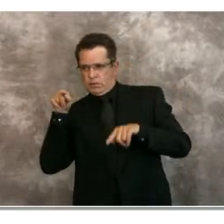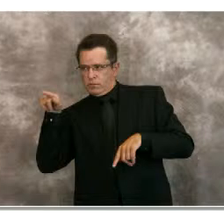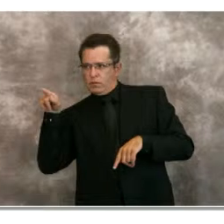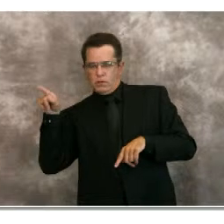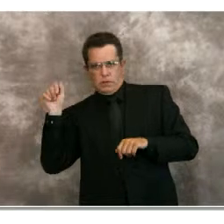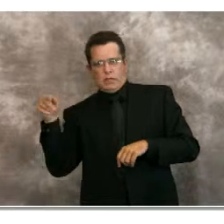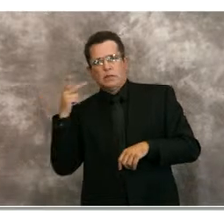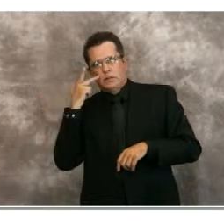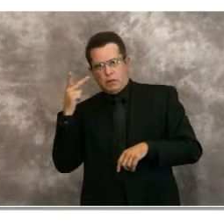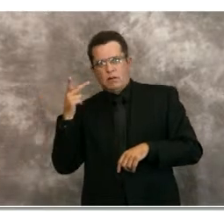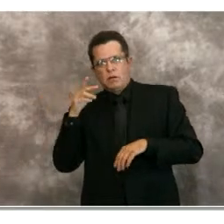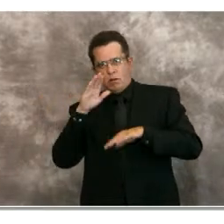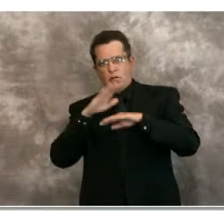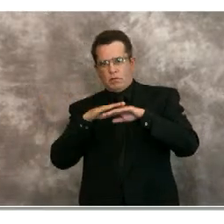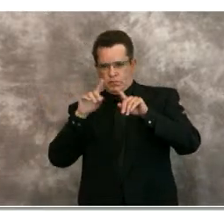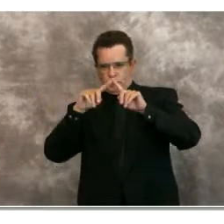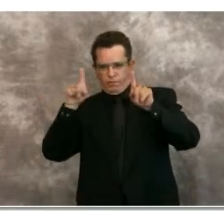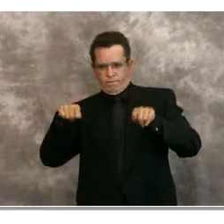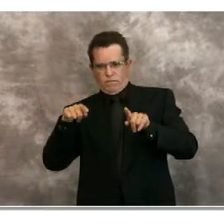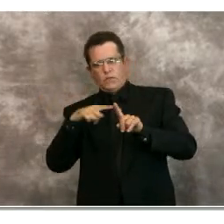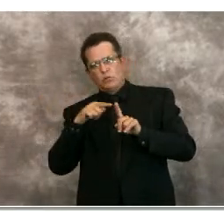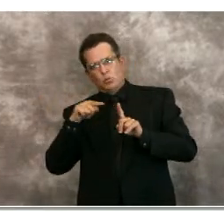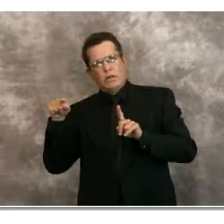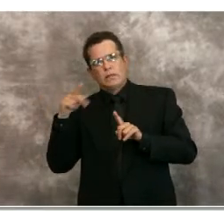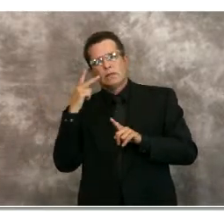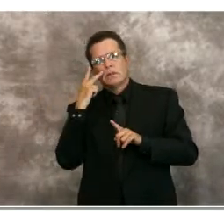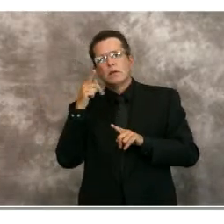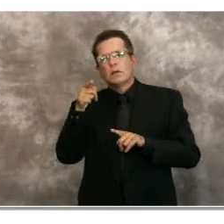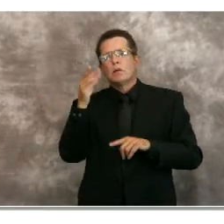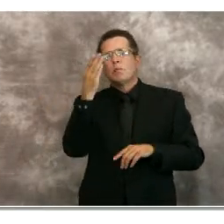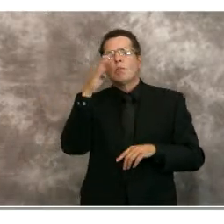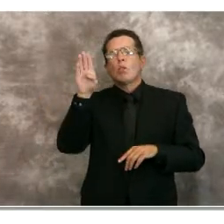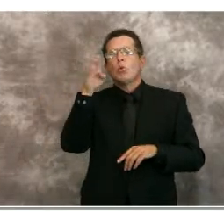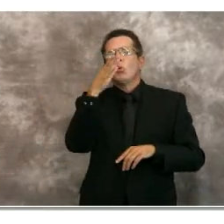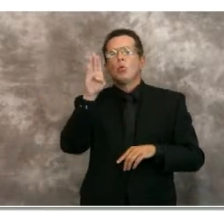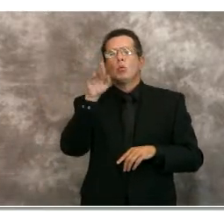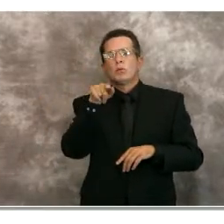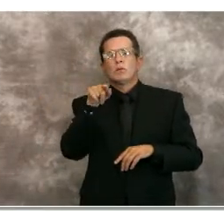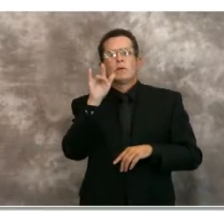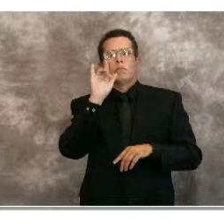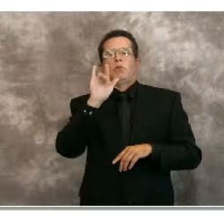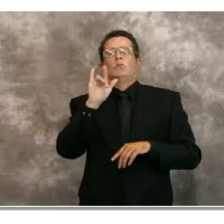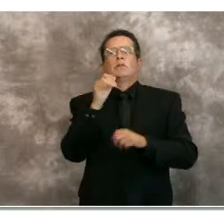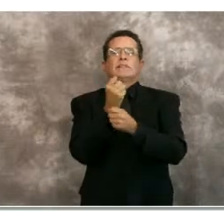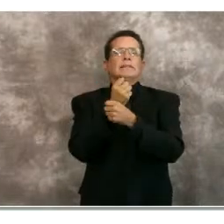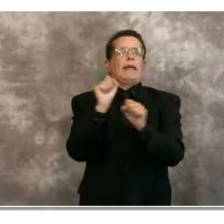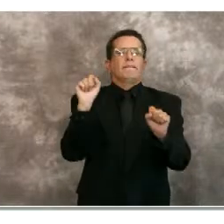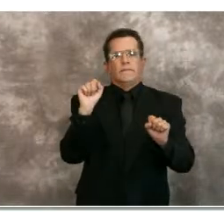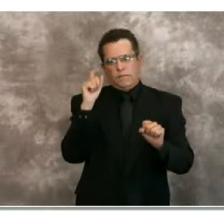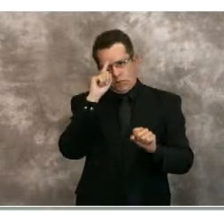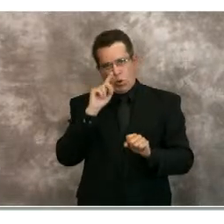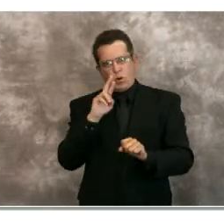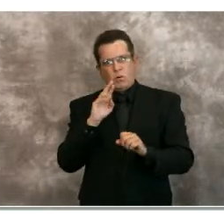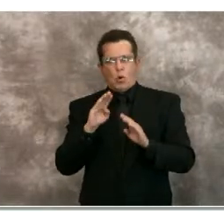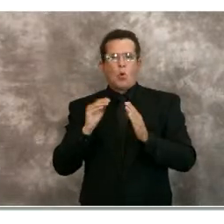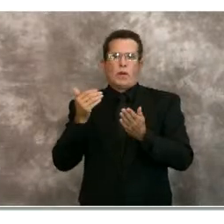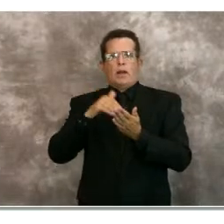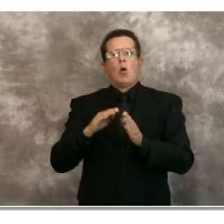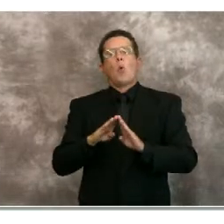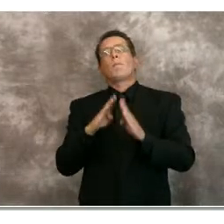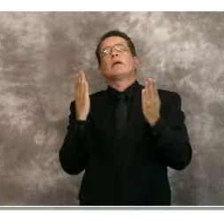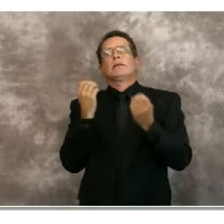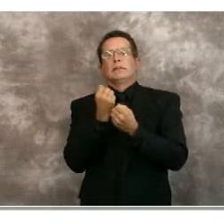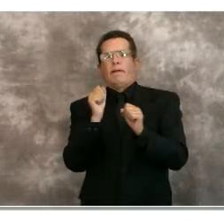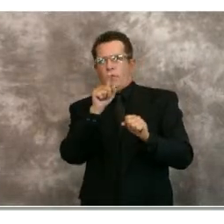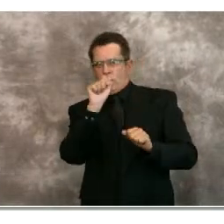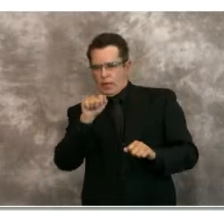on the front page. You'll see a blue Safe Reopening tab when you get onto that website. You can click on